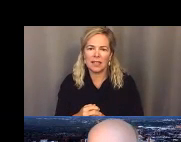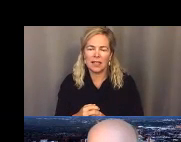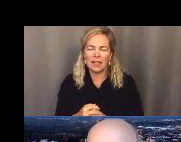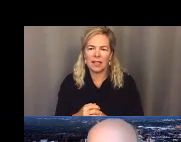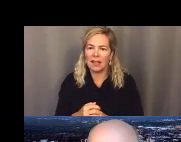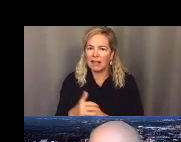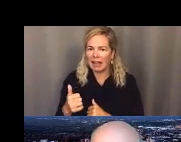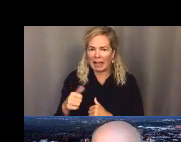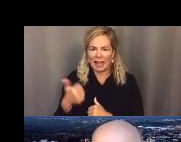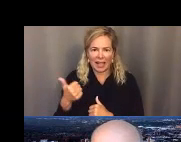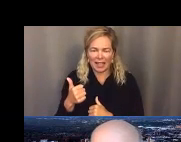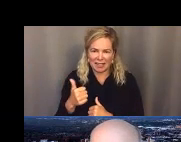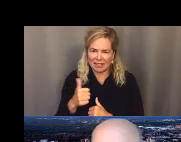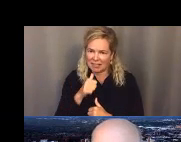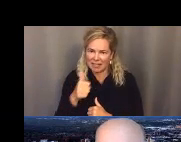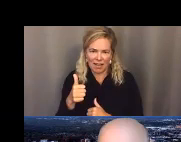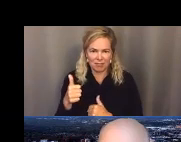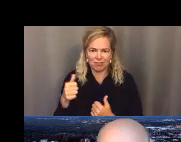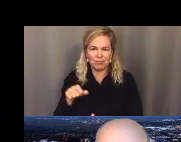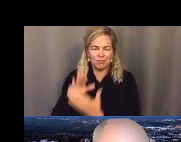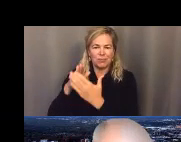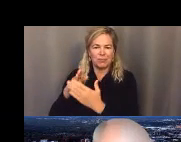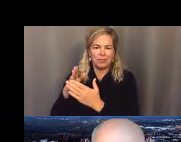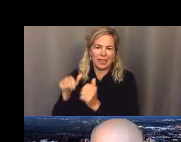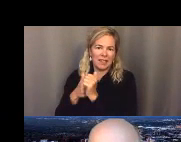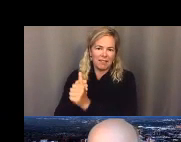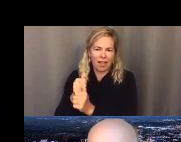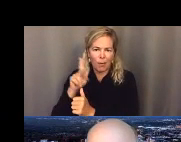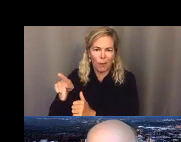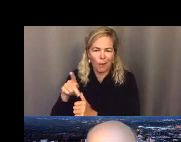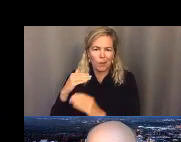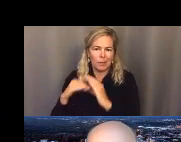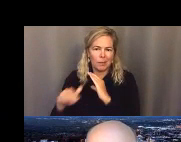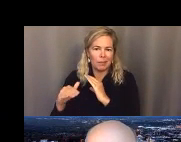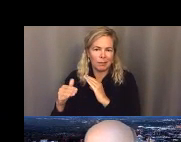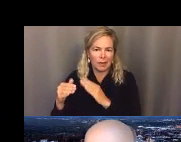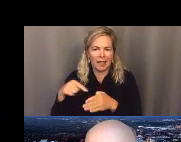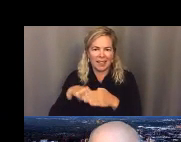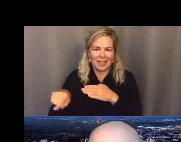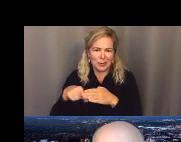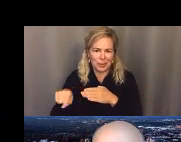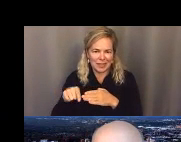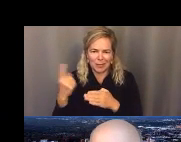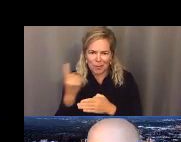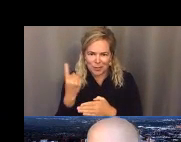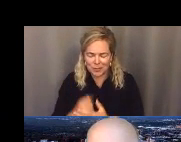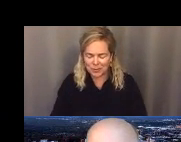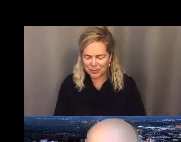don't get to, we will of course address in the follow-up communications during the course of the week, as we always do.